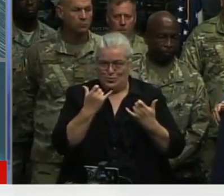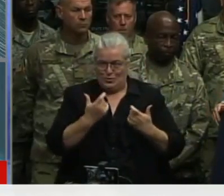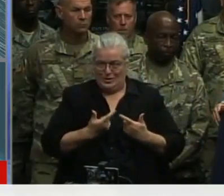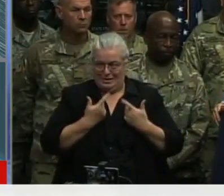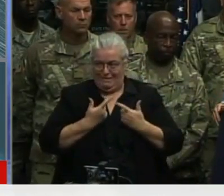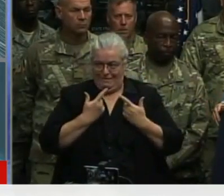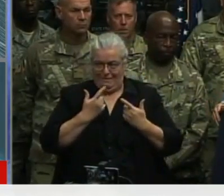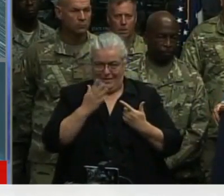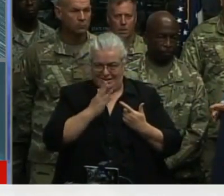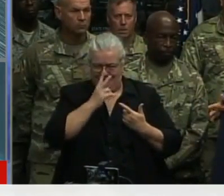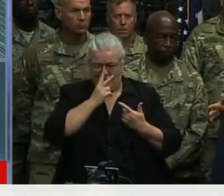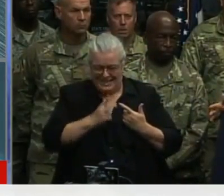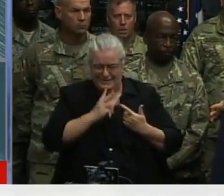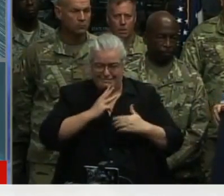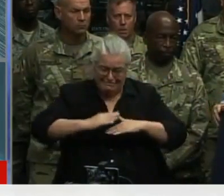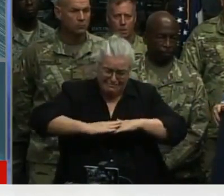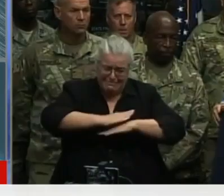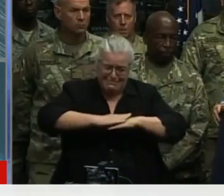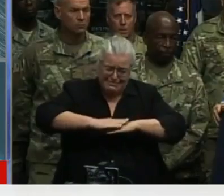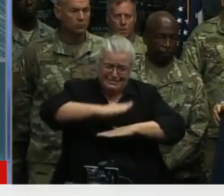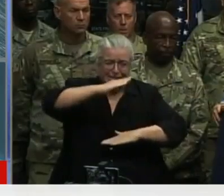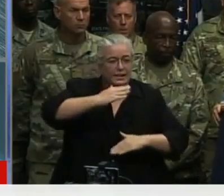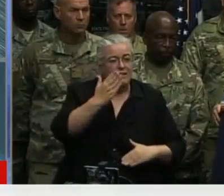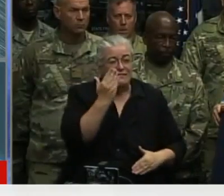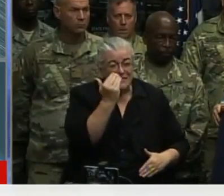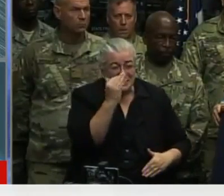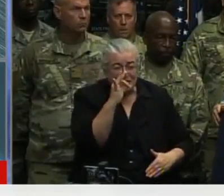anything like this. 15